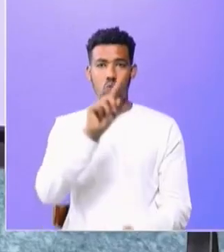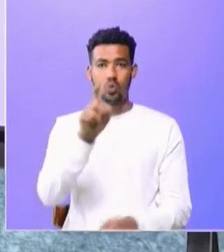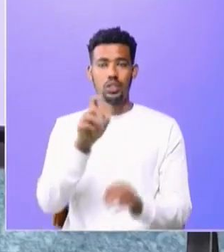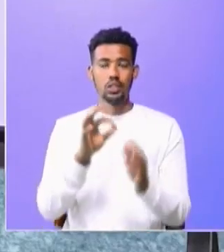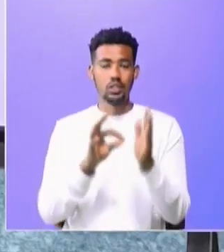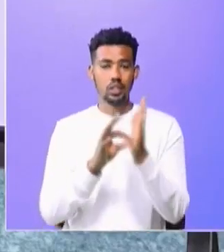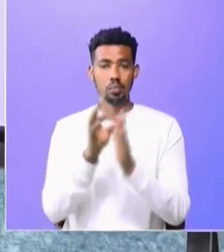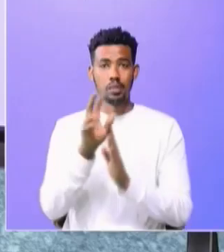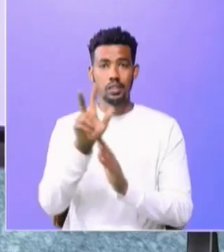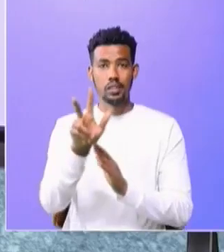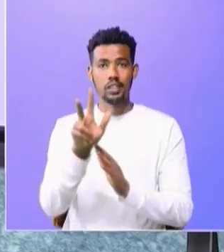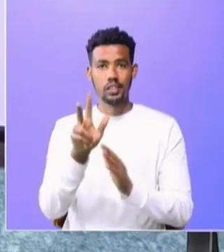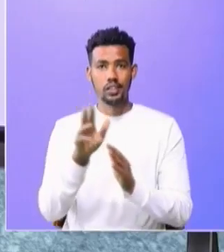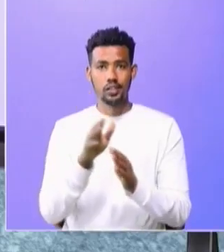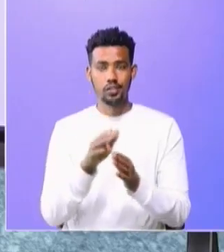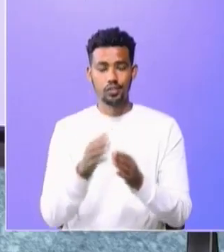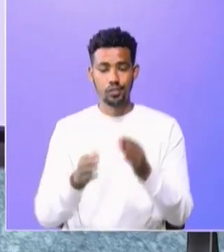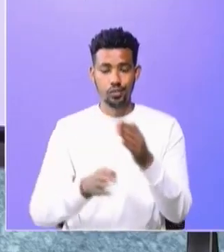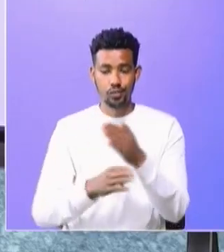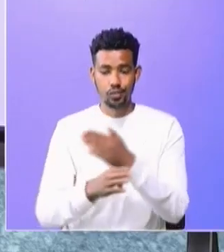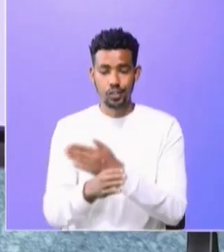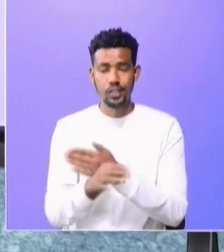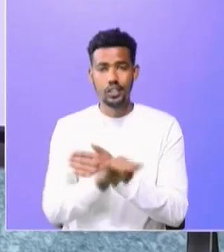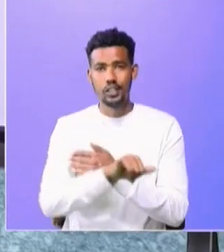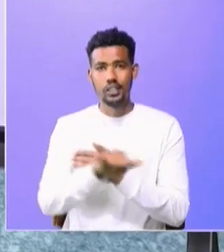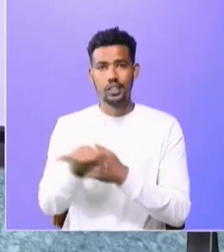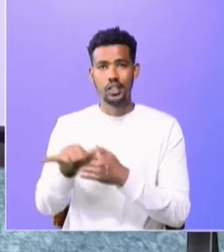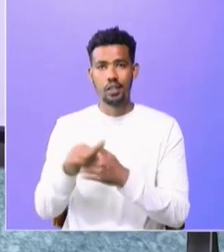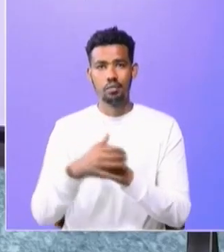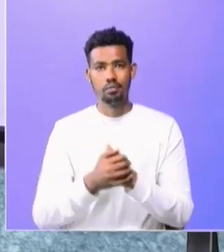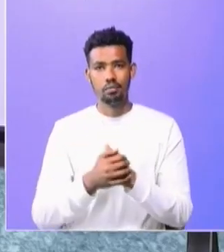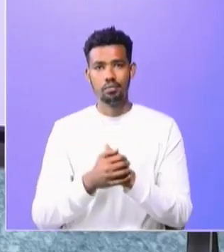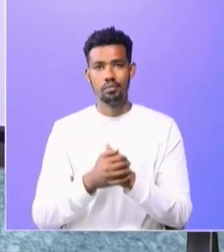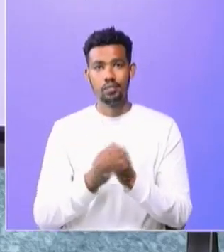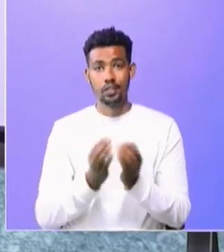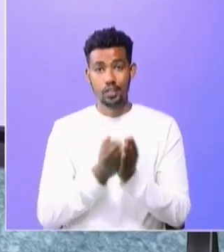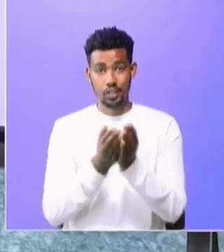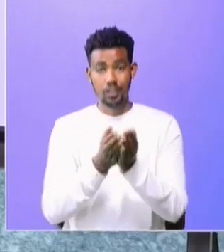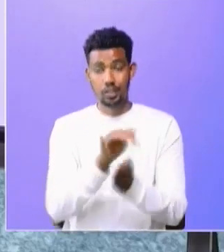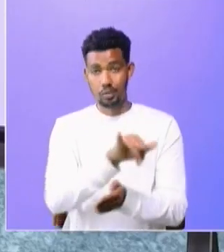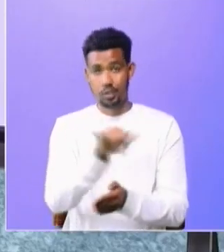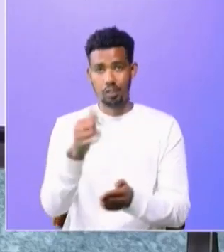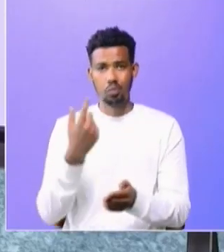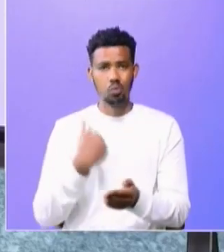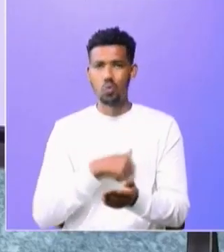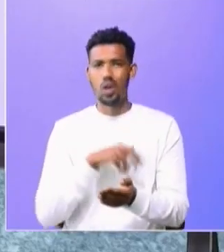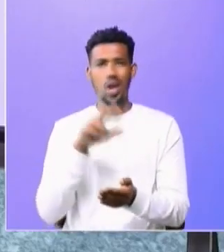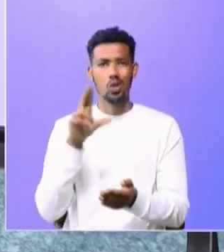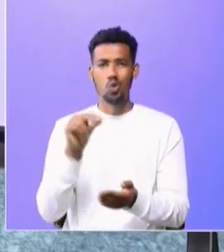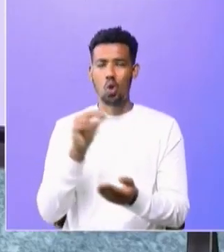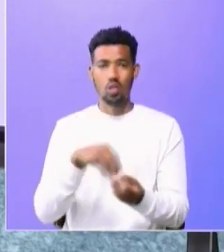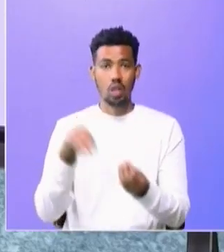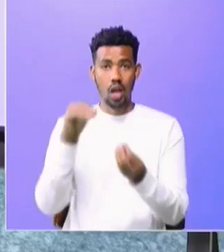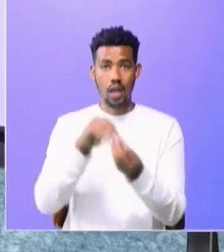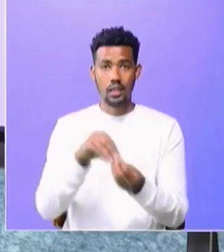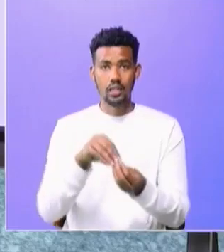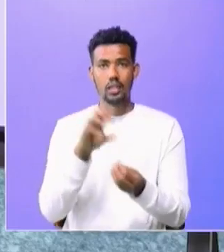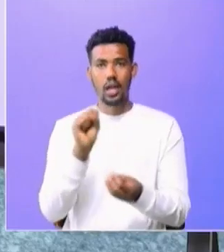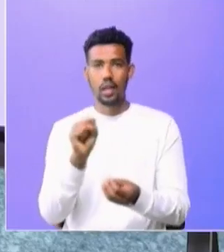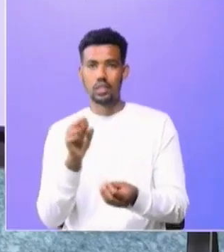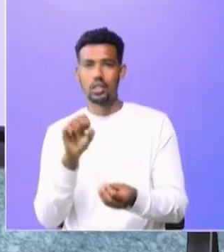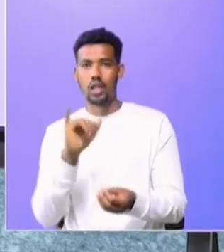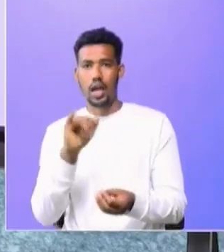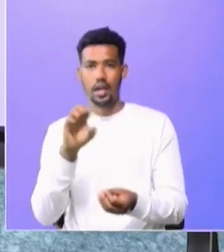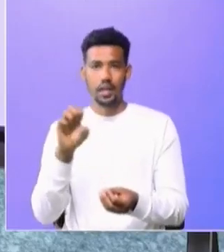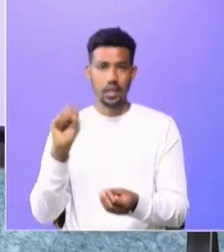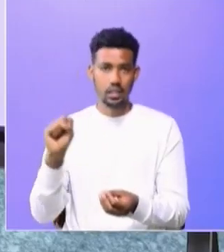fish, same like sheep, same like sheep. We are not adding s, es, or ies. We are